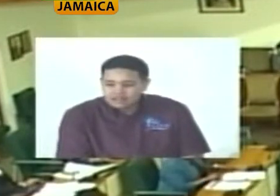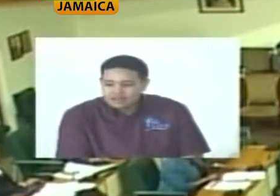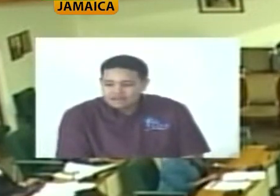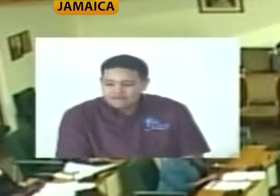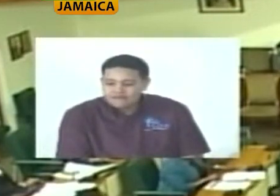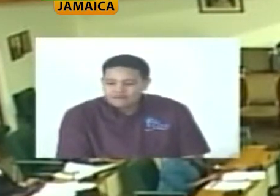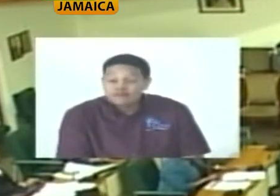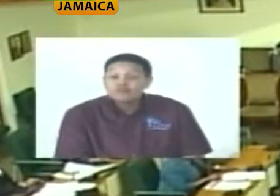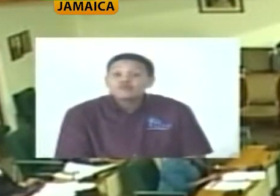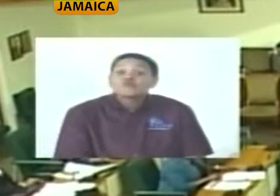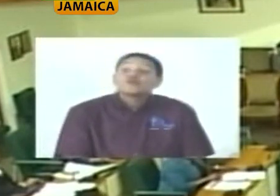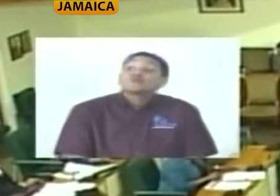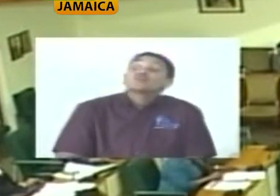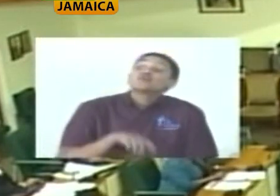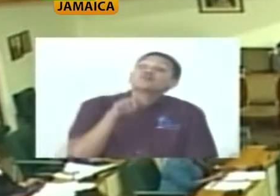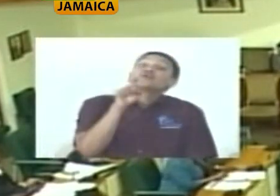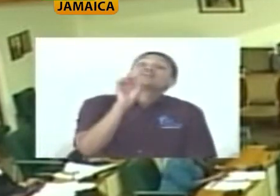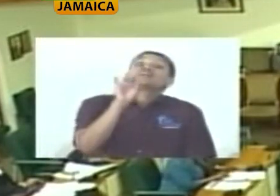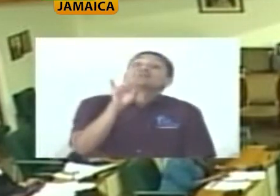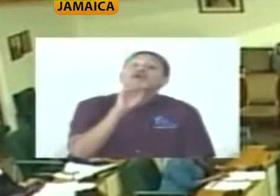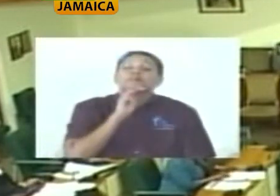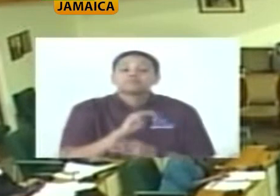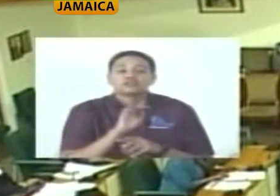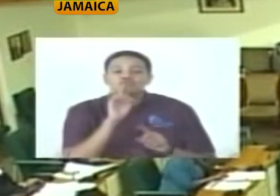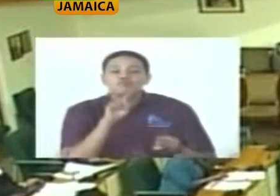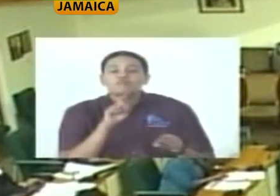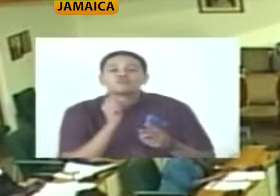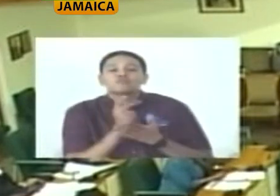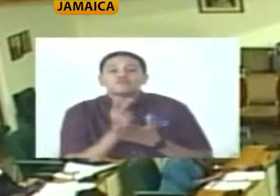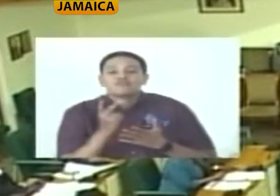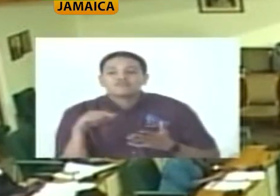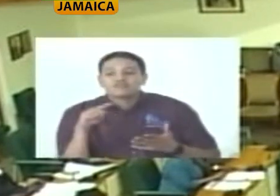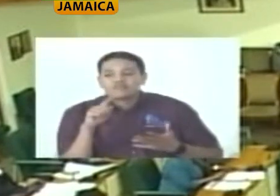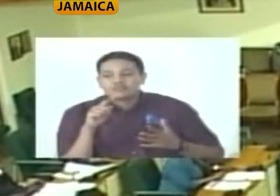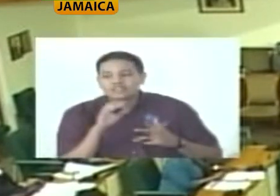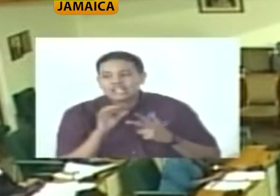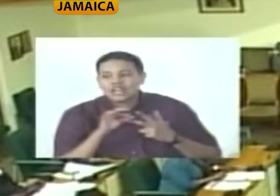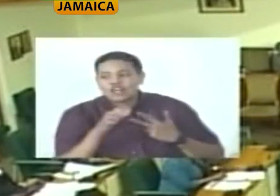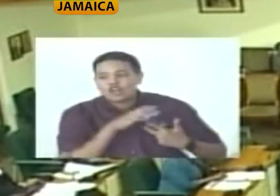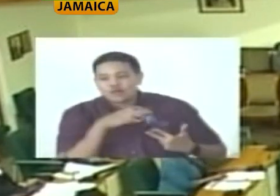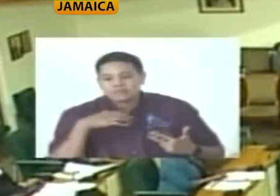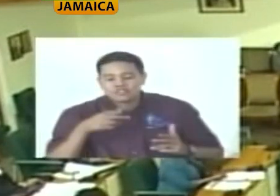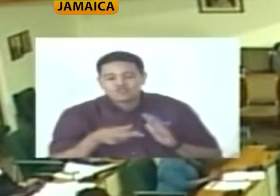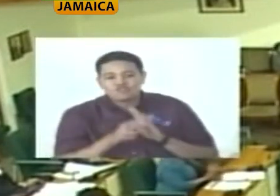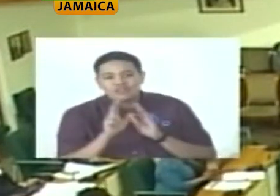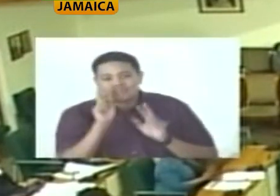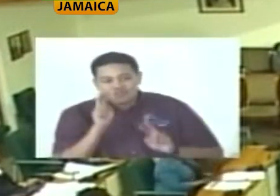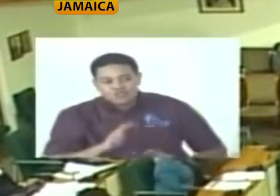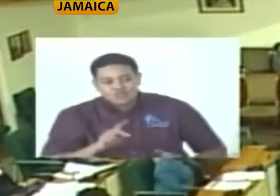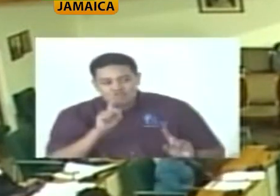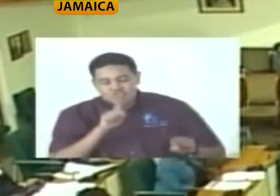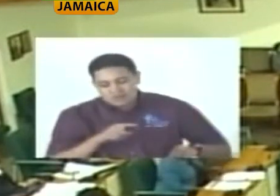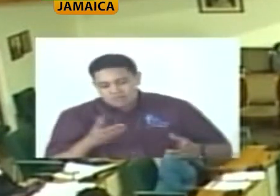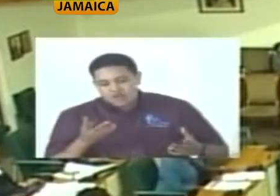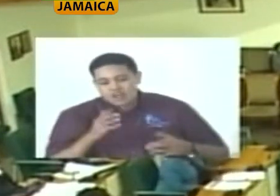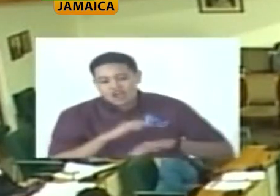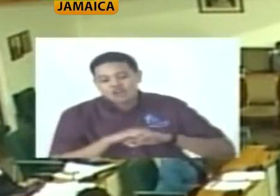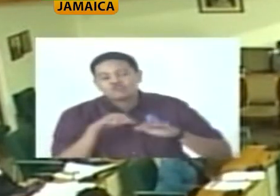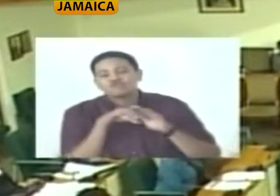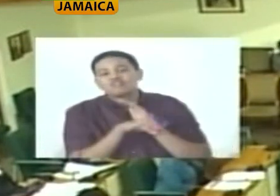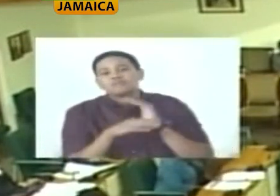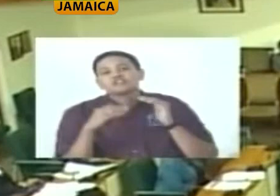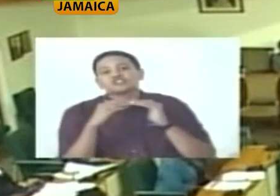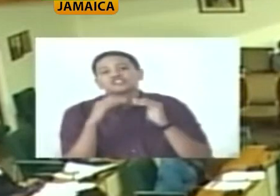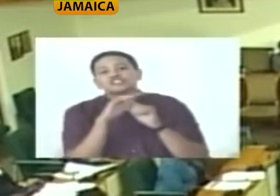Question being put by the Minister is for the approval of the report of the Joint Select Committee to review and report on the Criminal